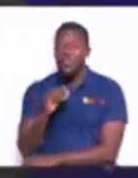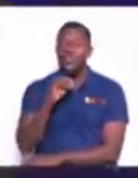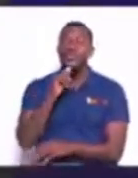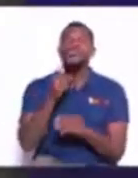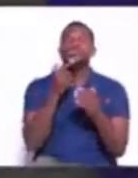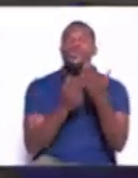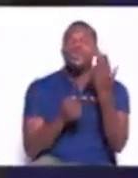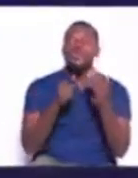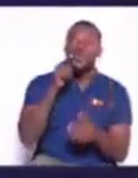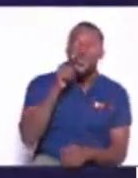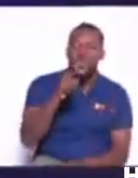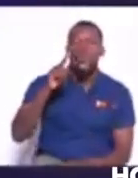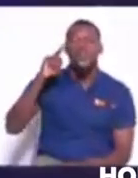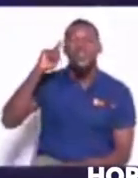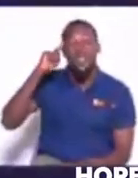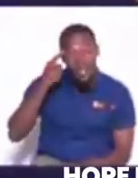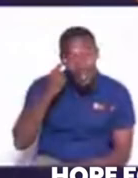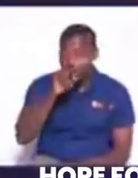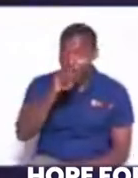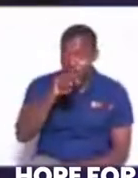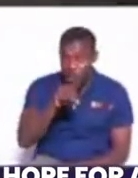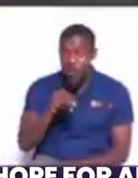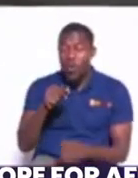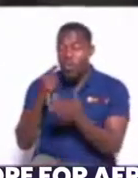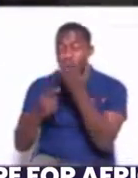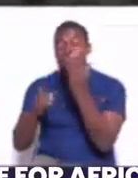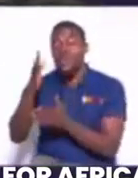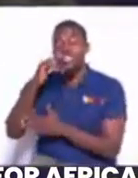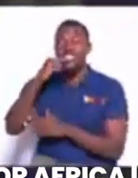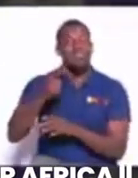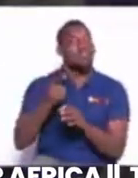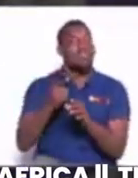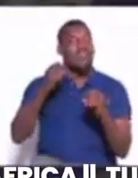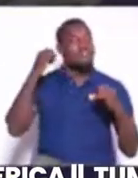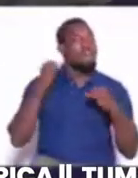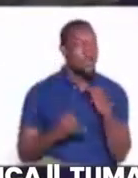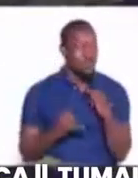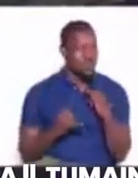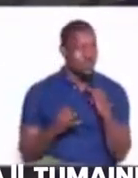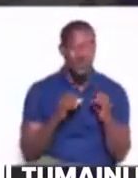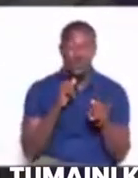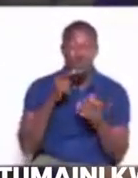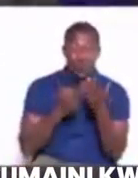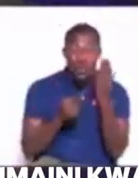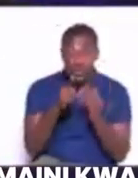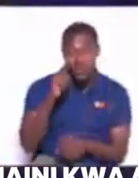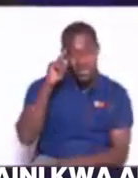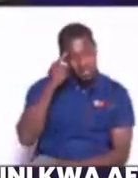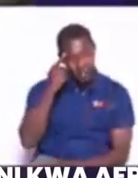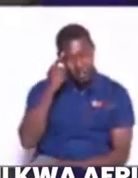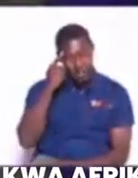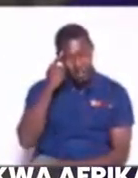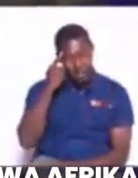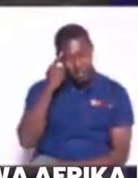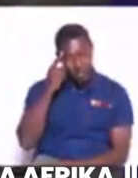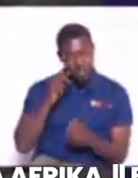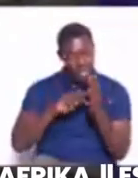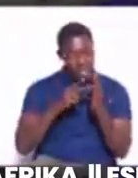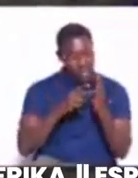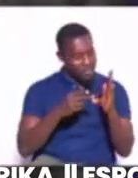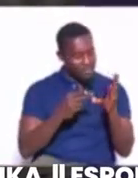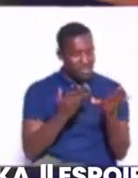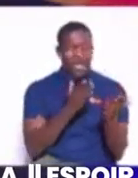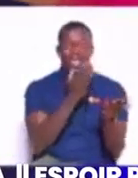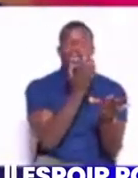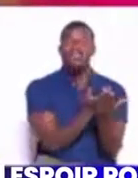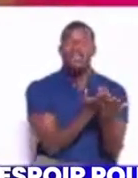that counts. It's what God thinks that counts. What do you say, church? So in the judgment, God's not going to